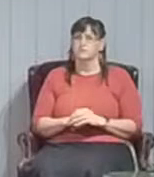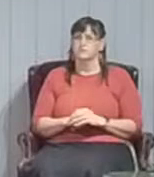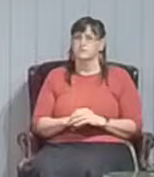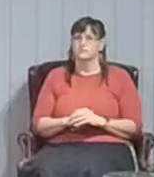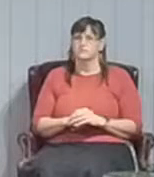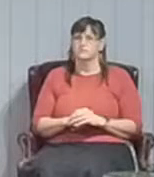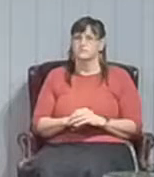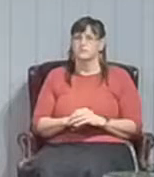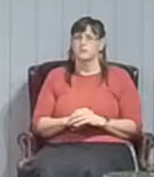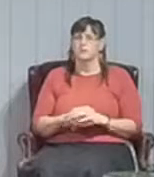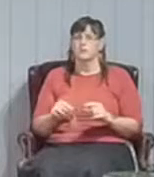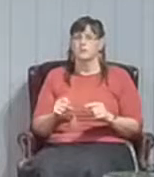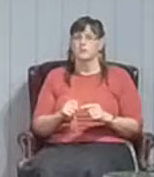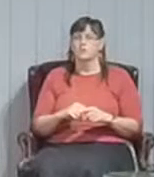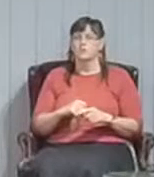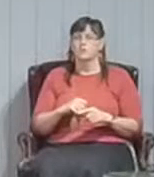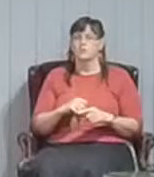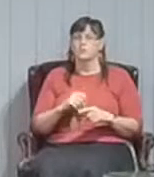So one of the most